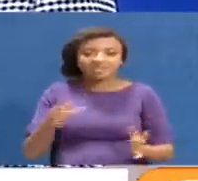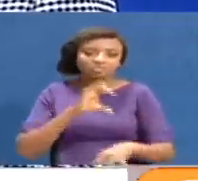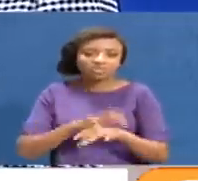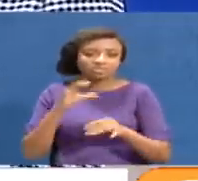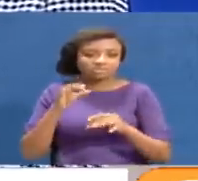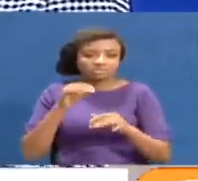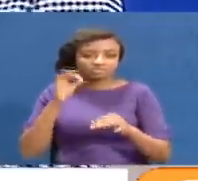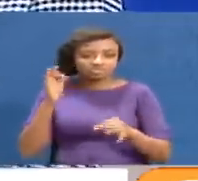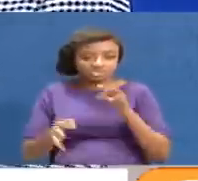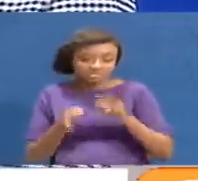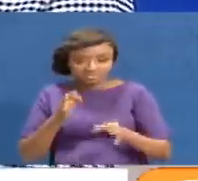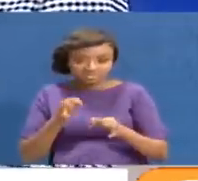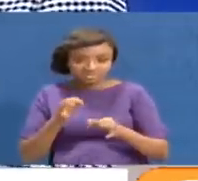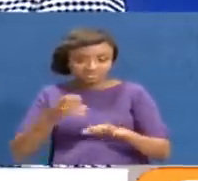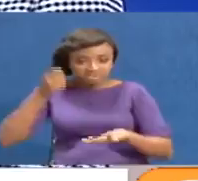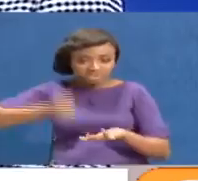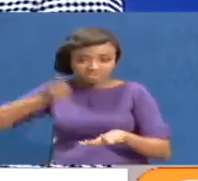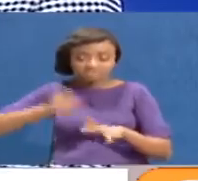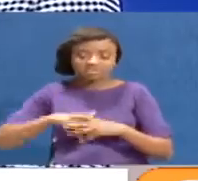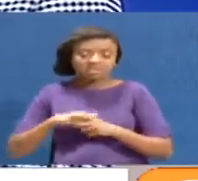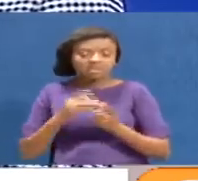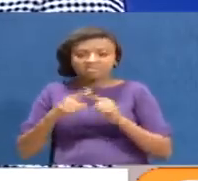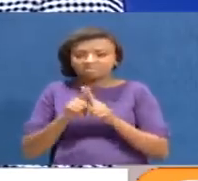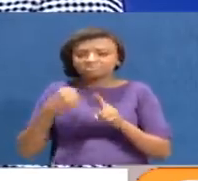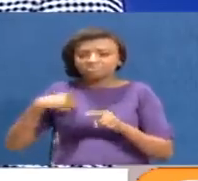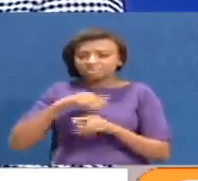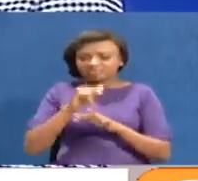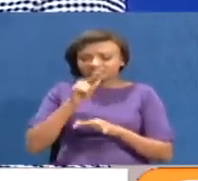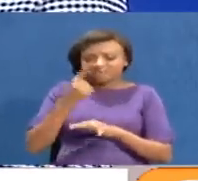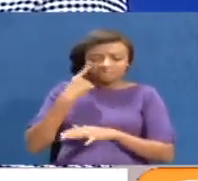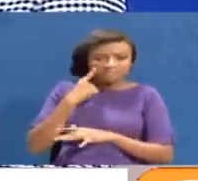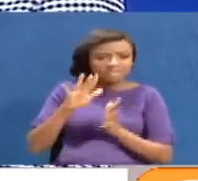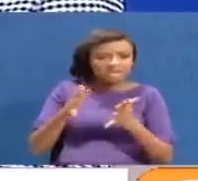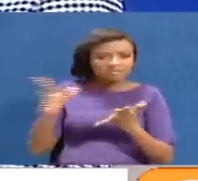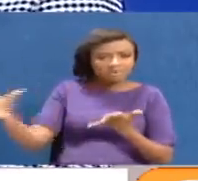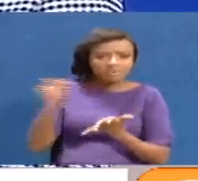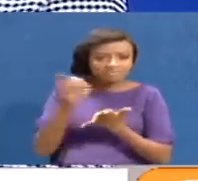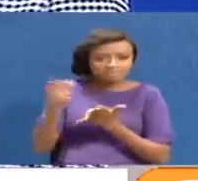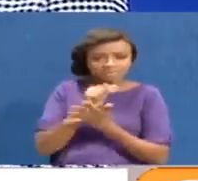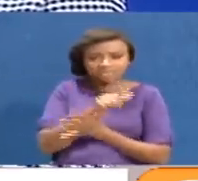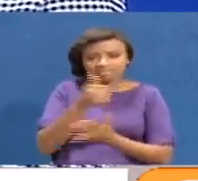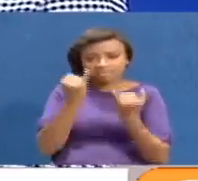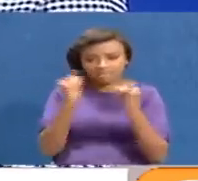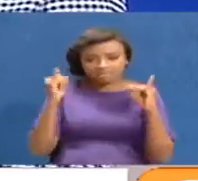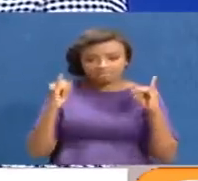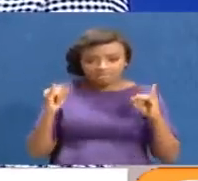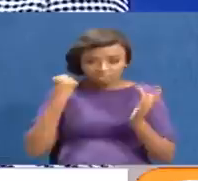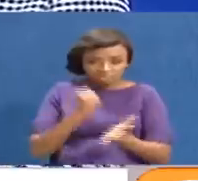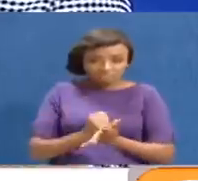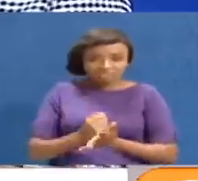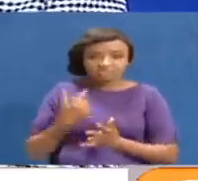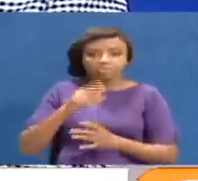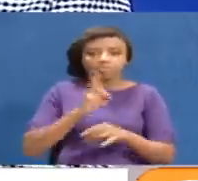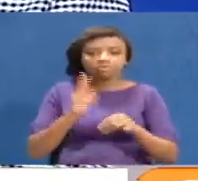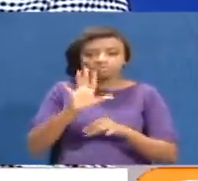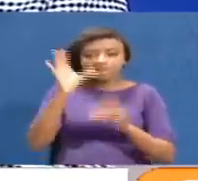justice, right? And now you then look at how do we appoint other independent offices? Yeah. You get the president to nominate, and